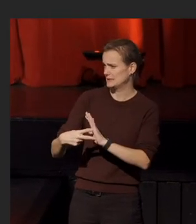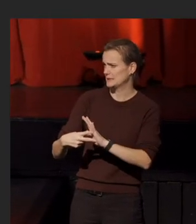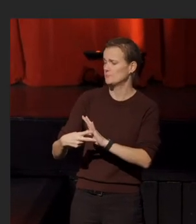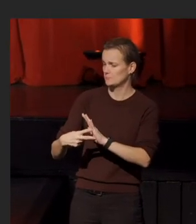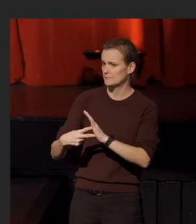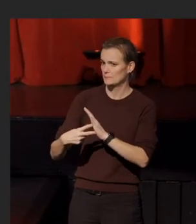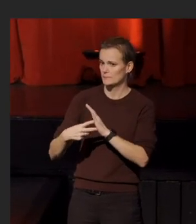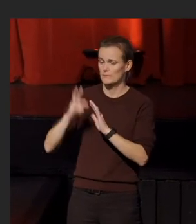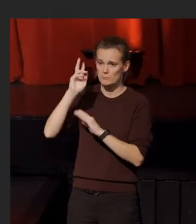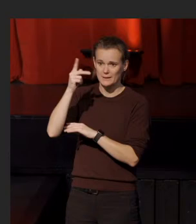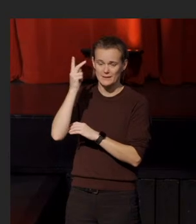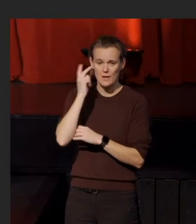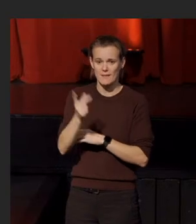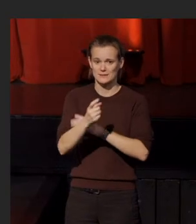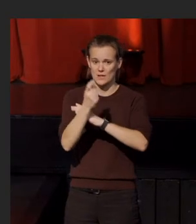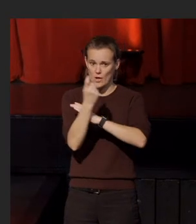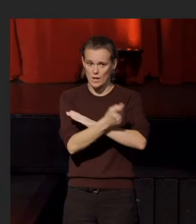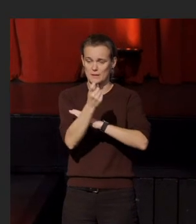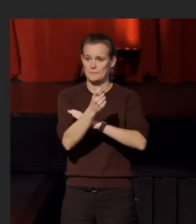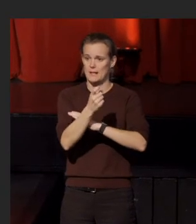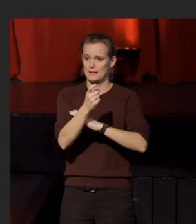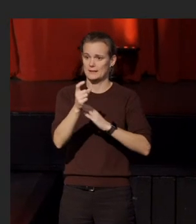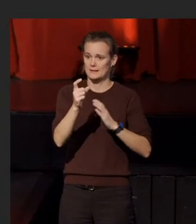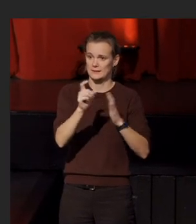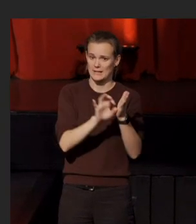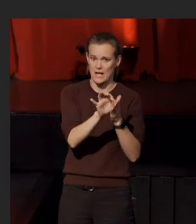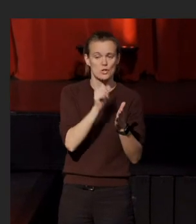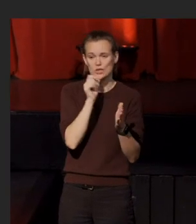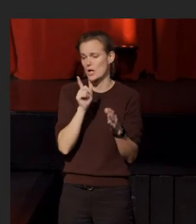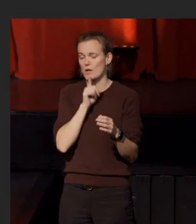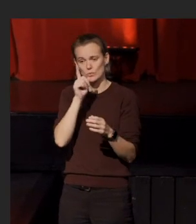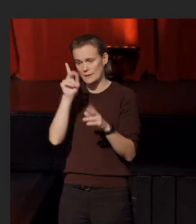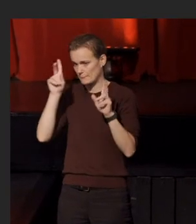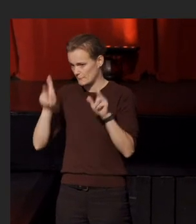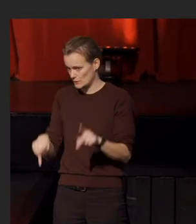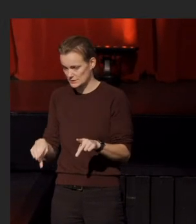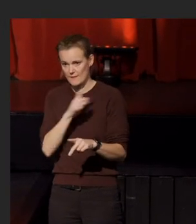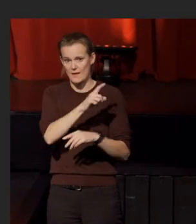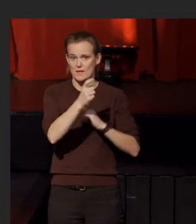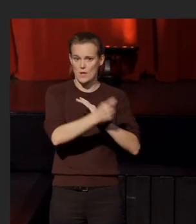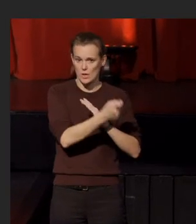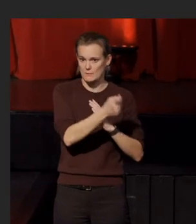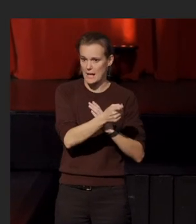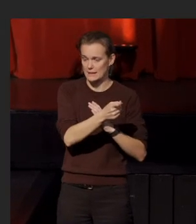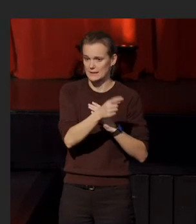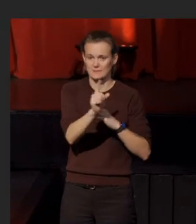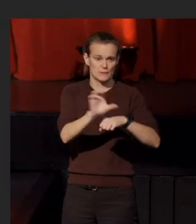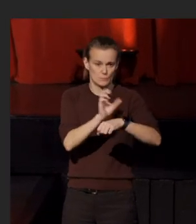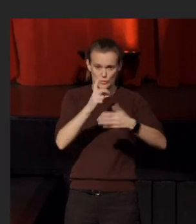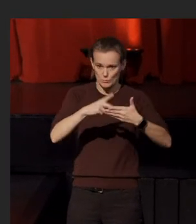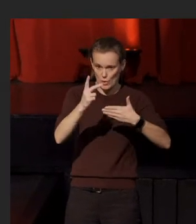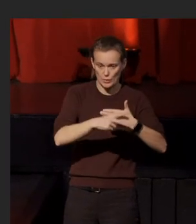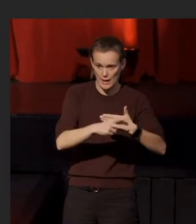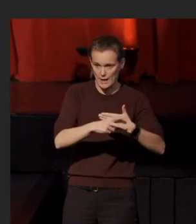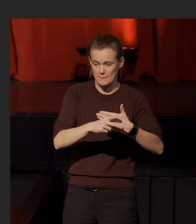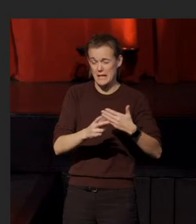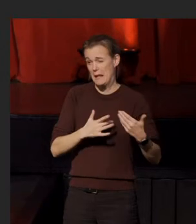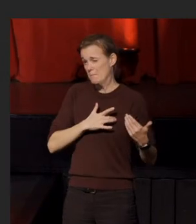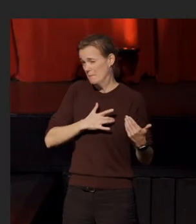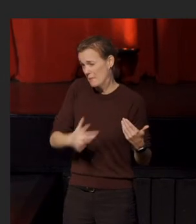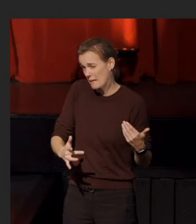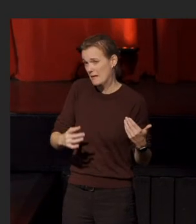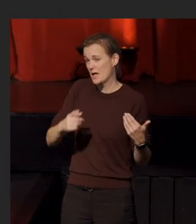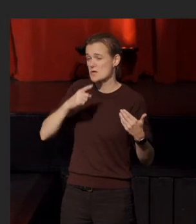are automated social media accounts. They can be found wherever. Often we think of them as Russian